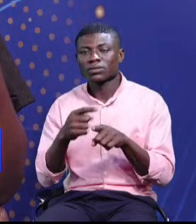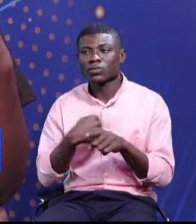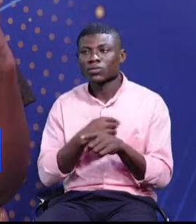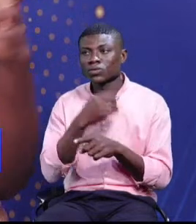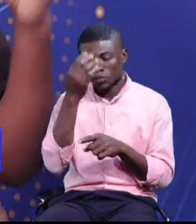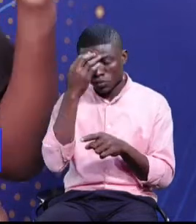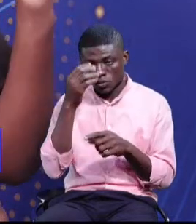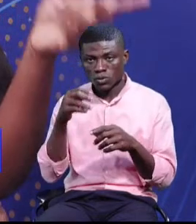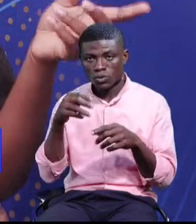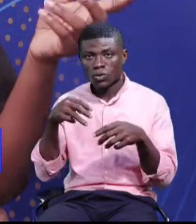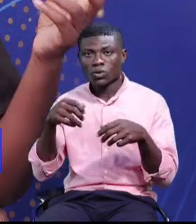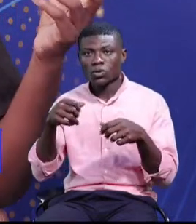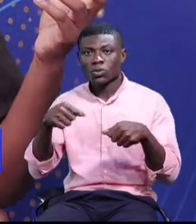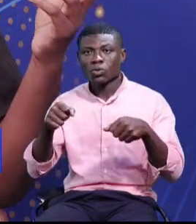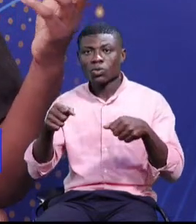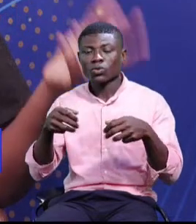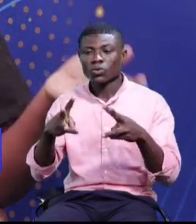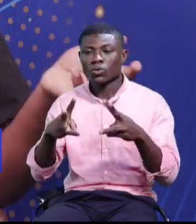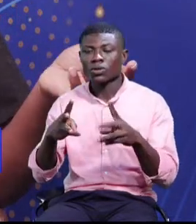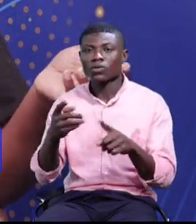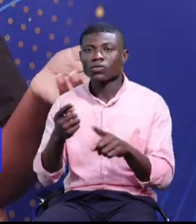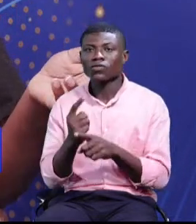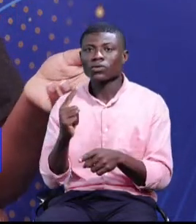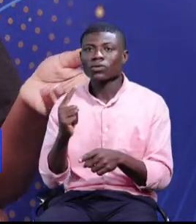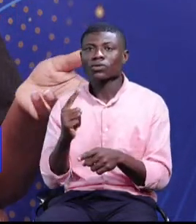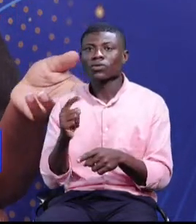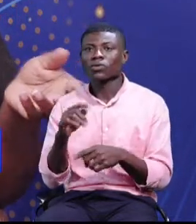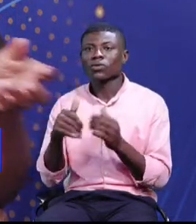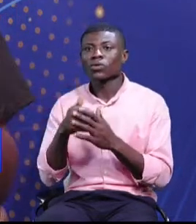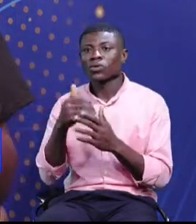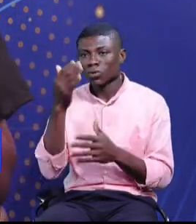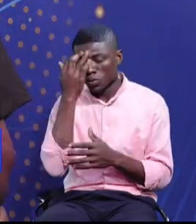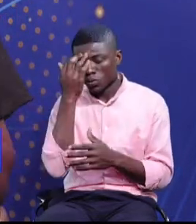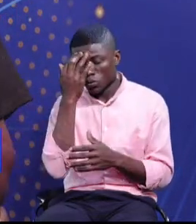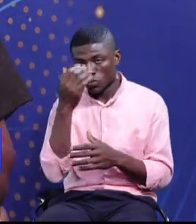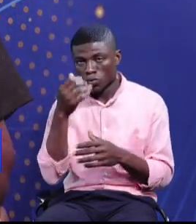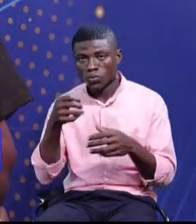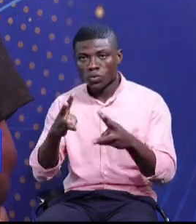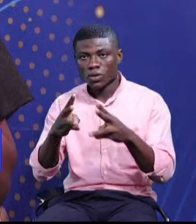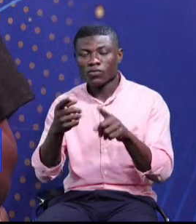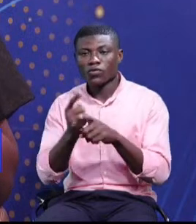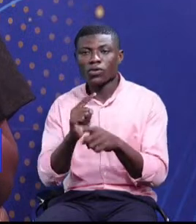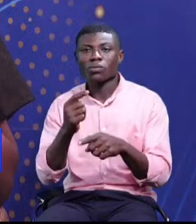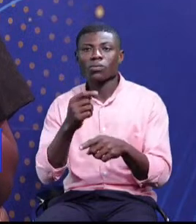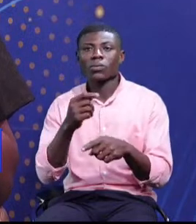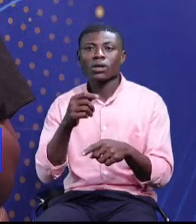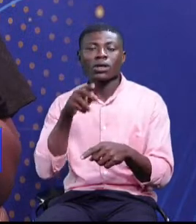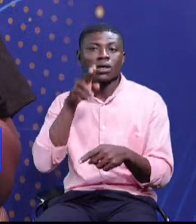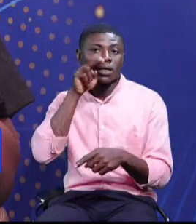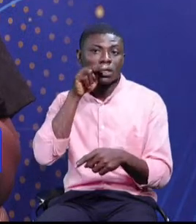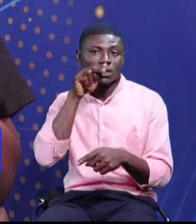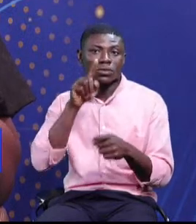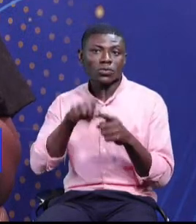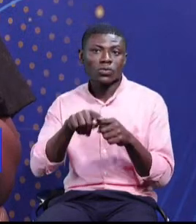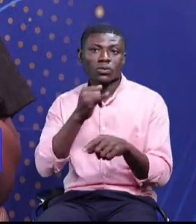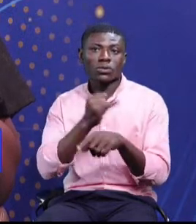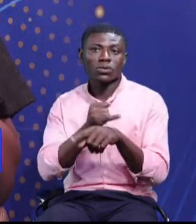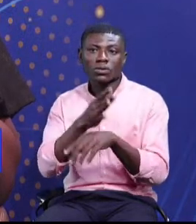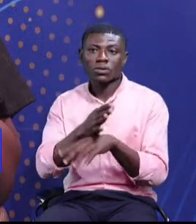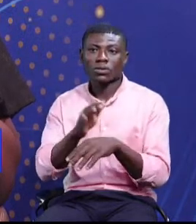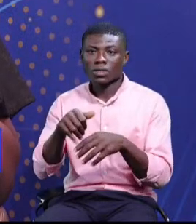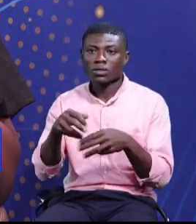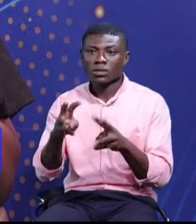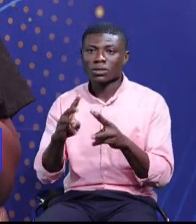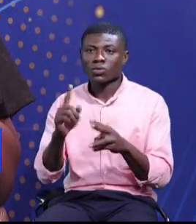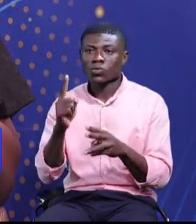the motorway that's going to be running from Abidjan to Lagos as well. And for those who don't know, that road is going to